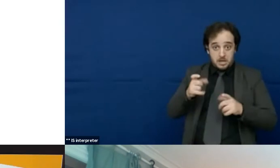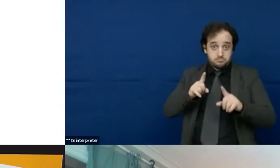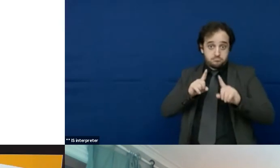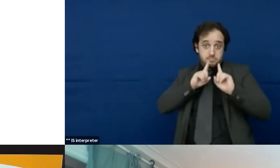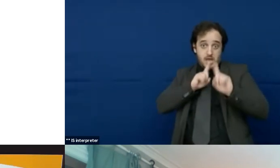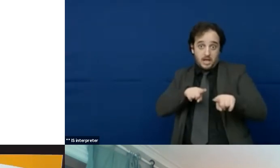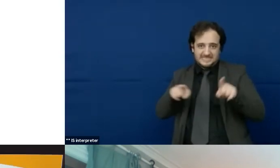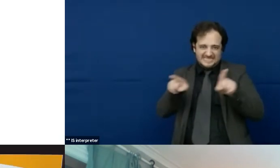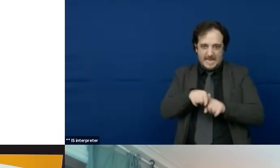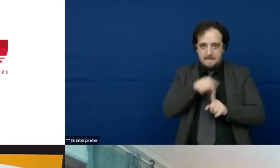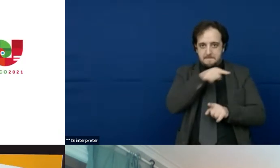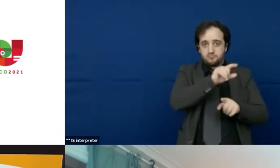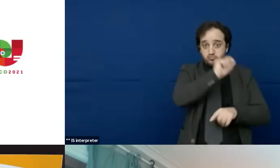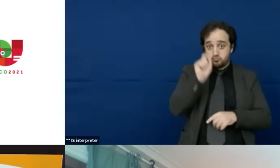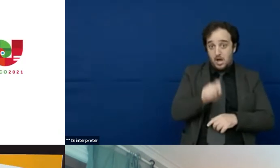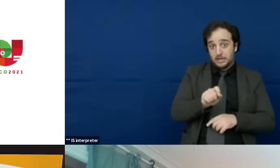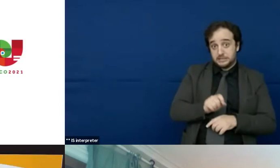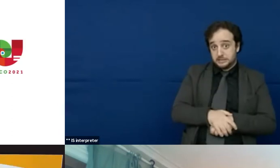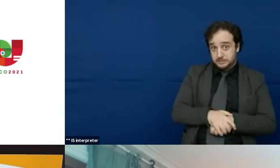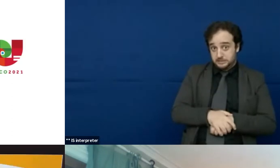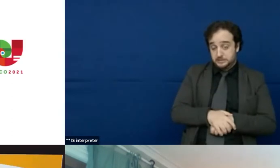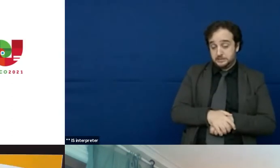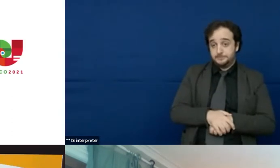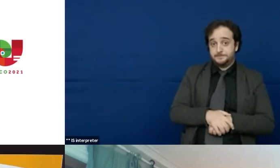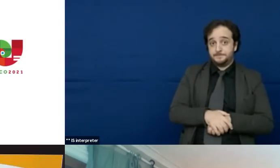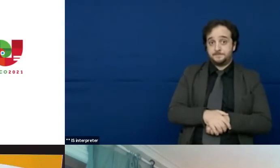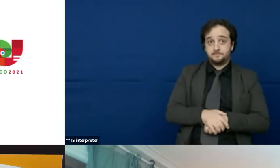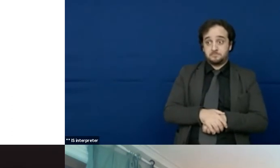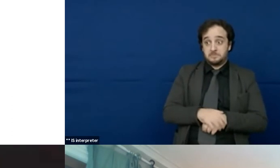our audience sent us is